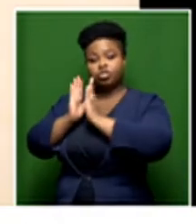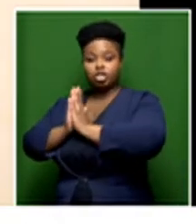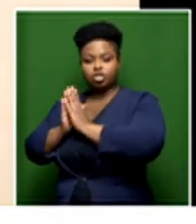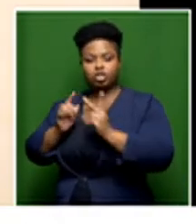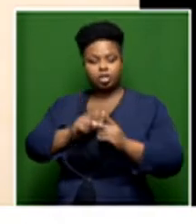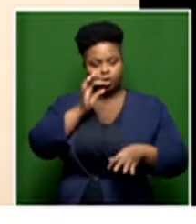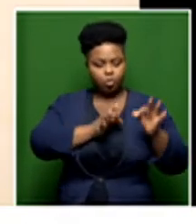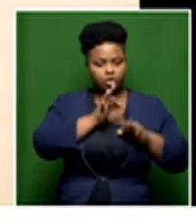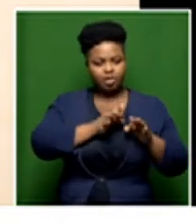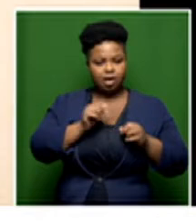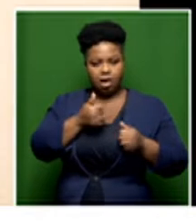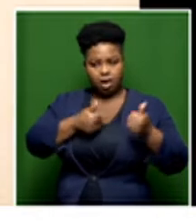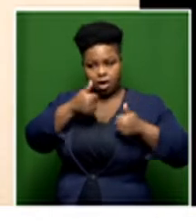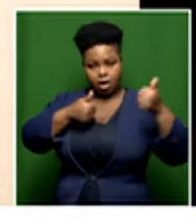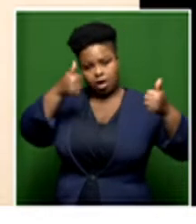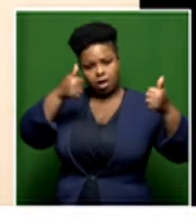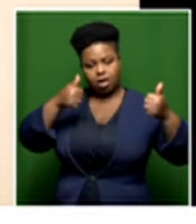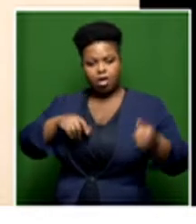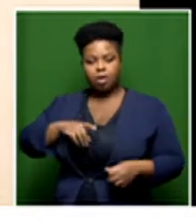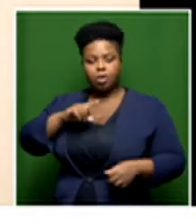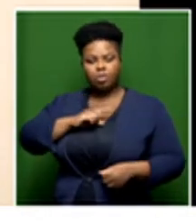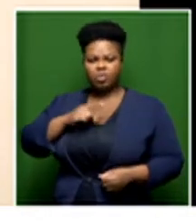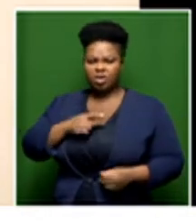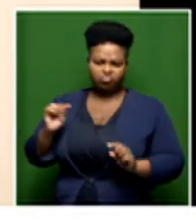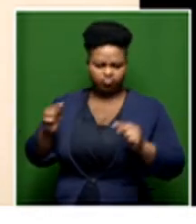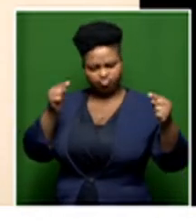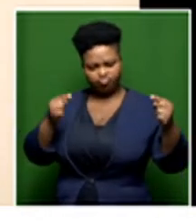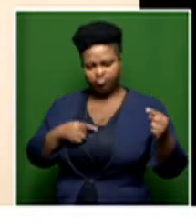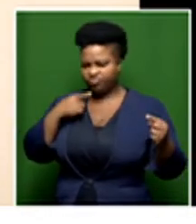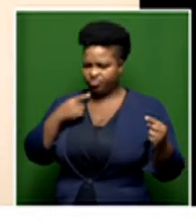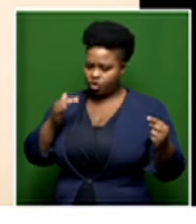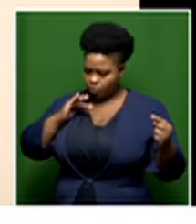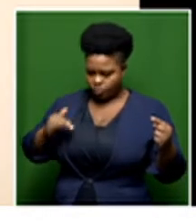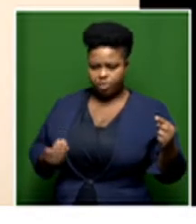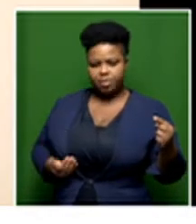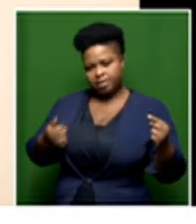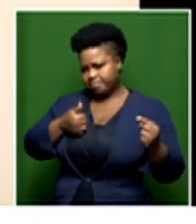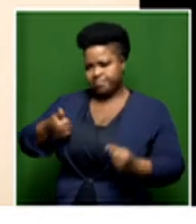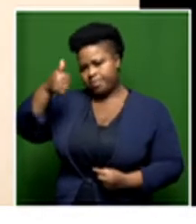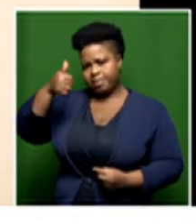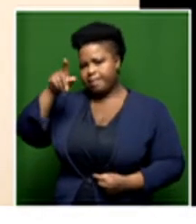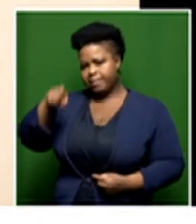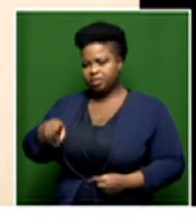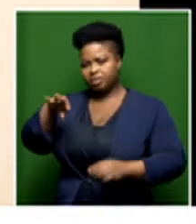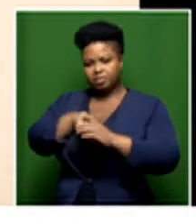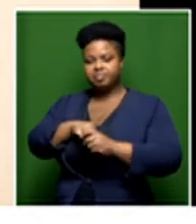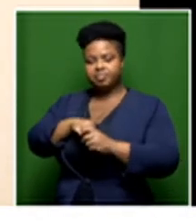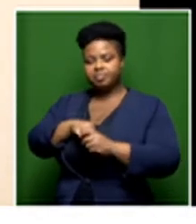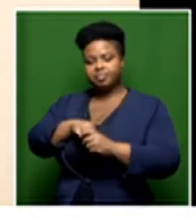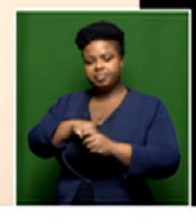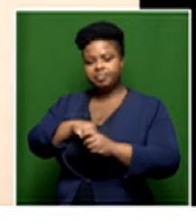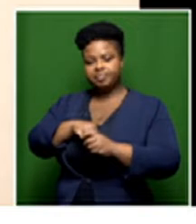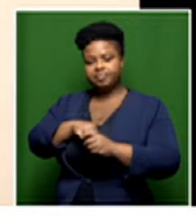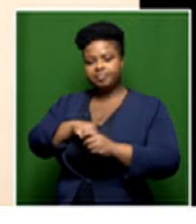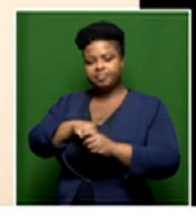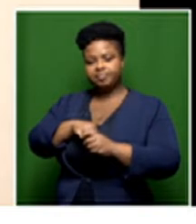at the time, her contemporaries, and said that women should be firmly part of the